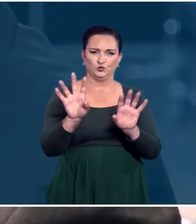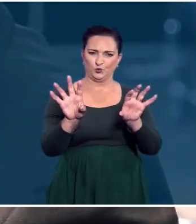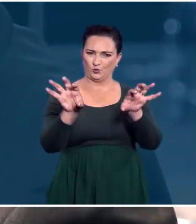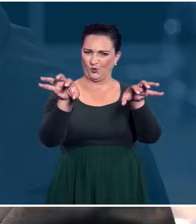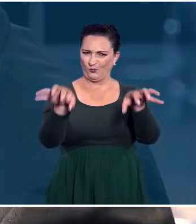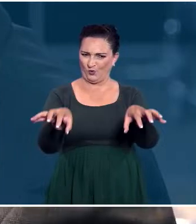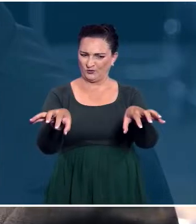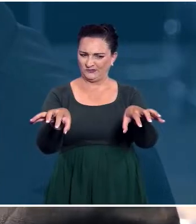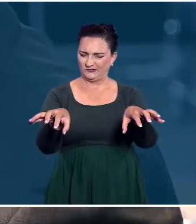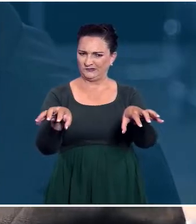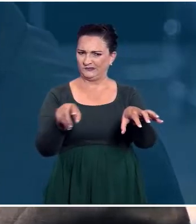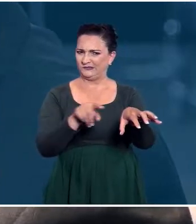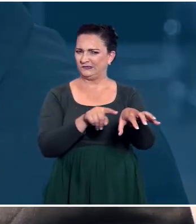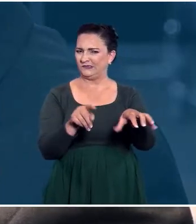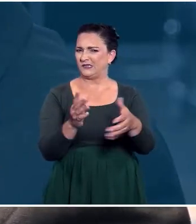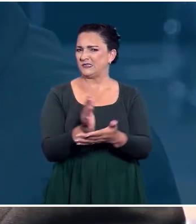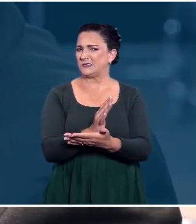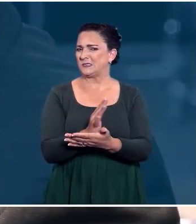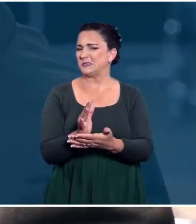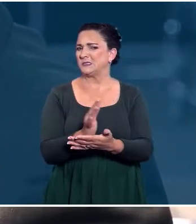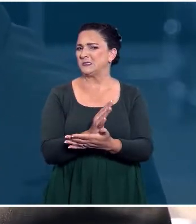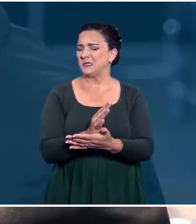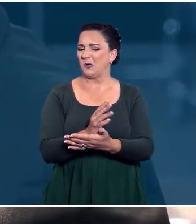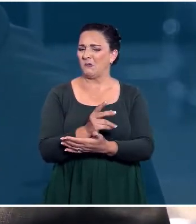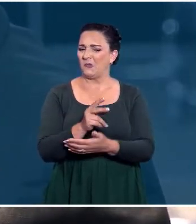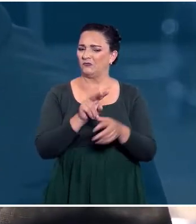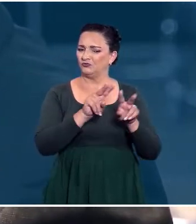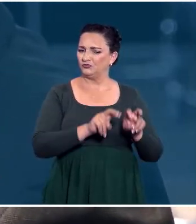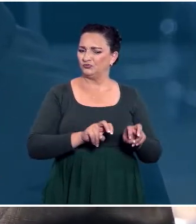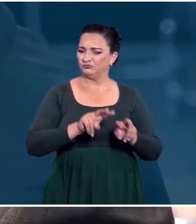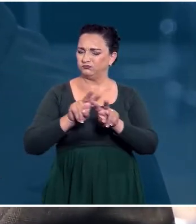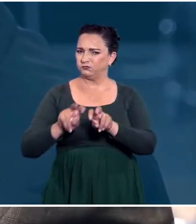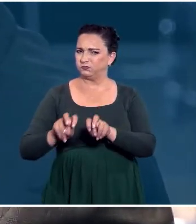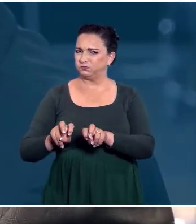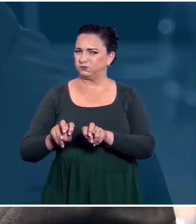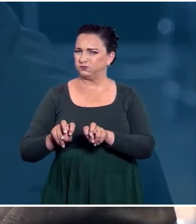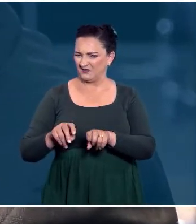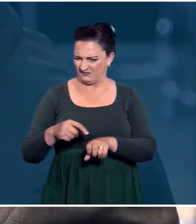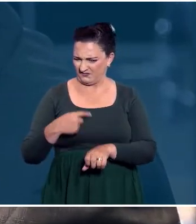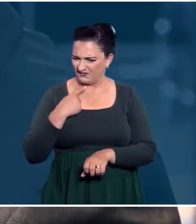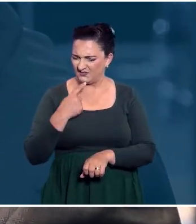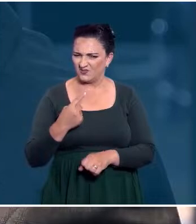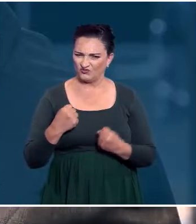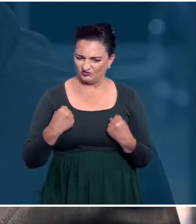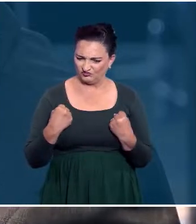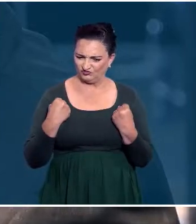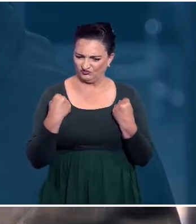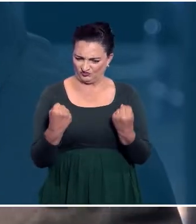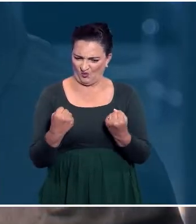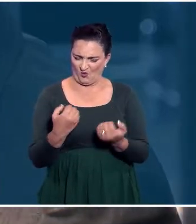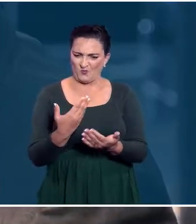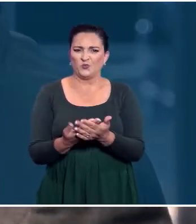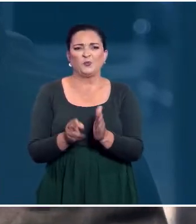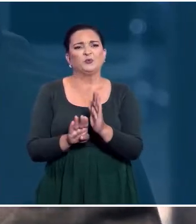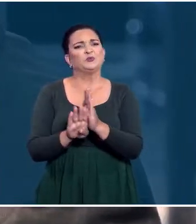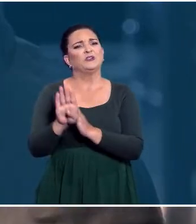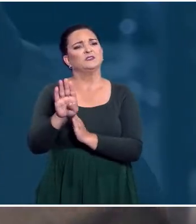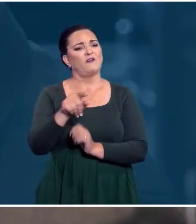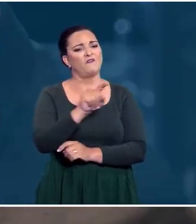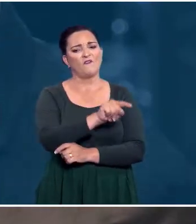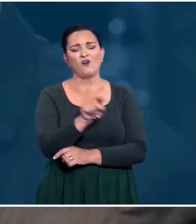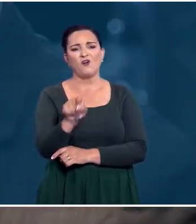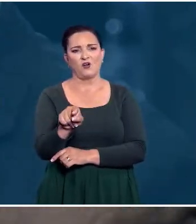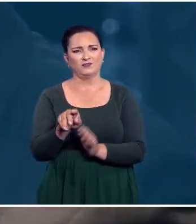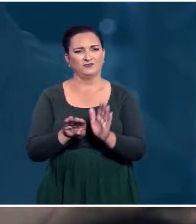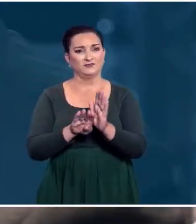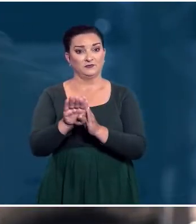been amazingly strong, which speaks to the potential boost from that source over and above what